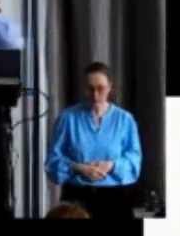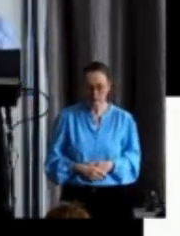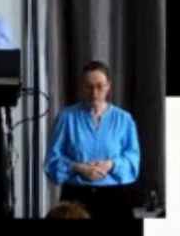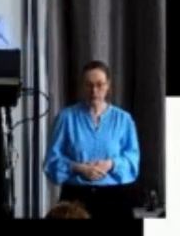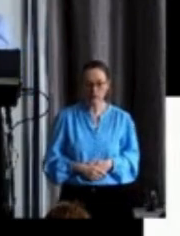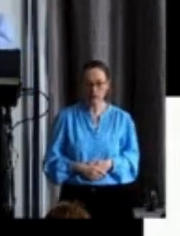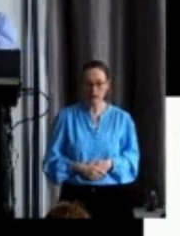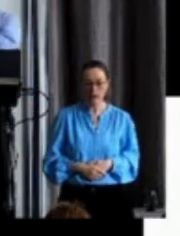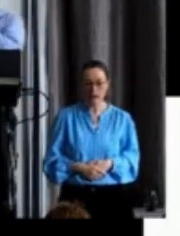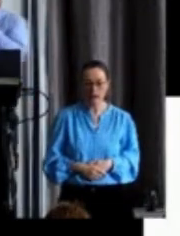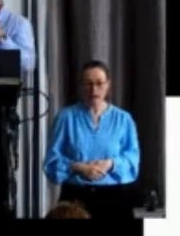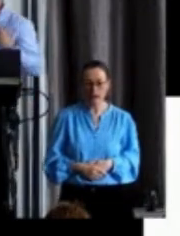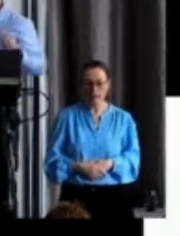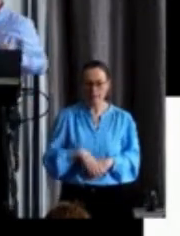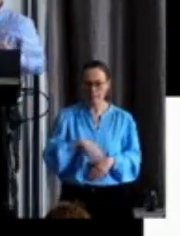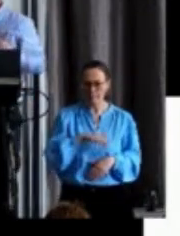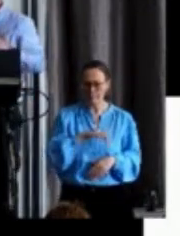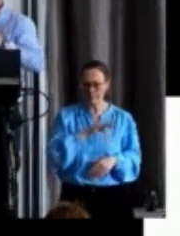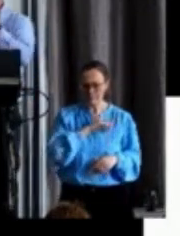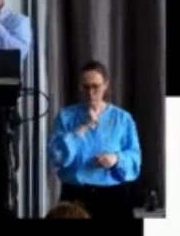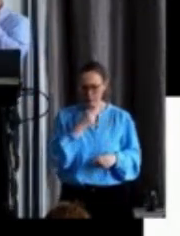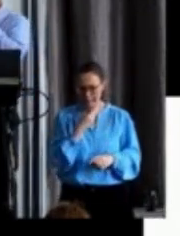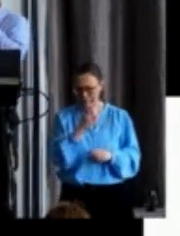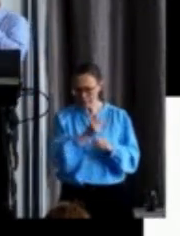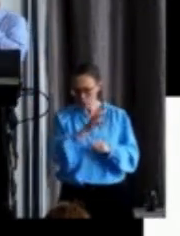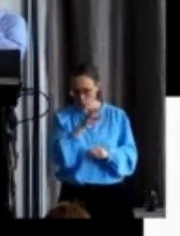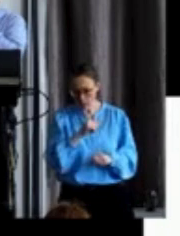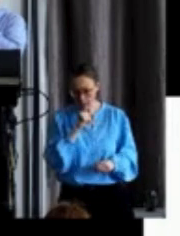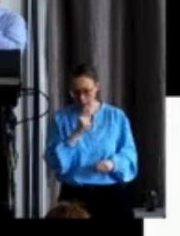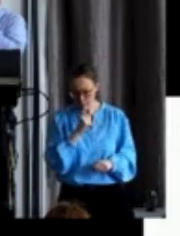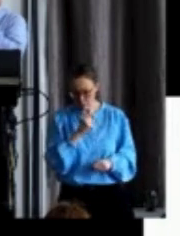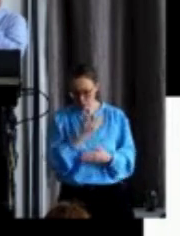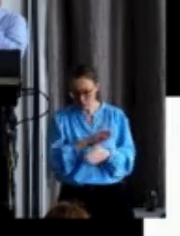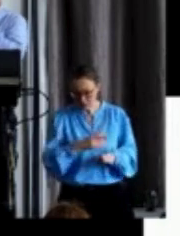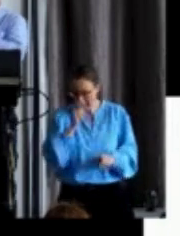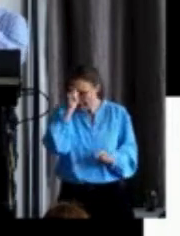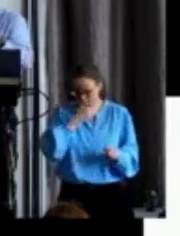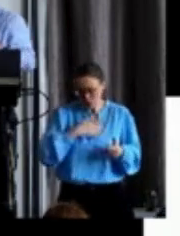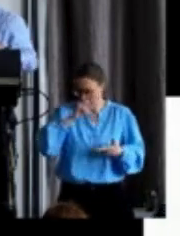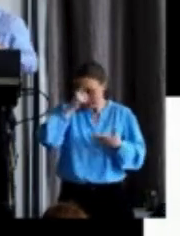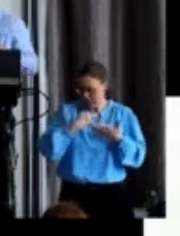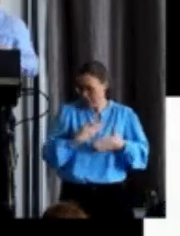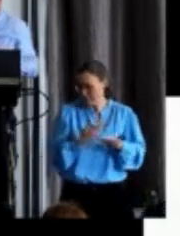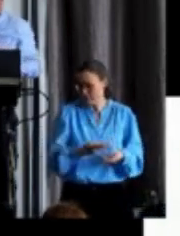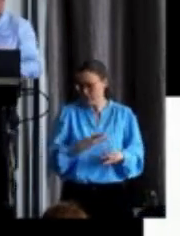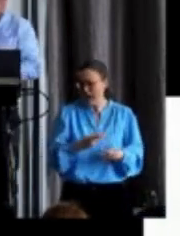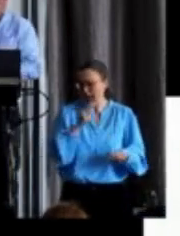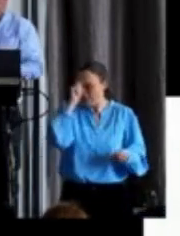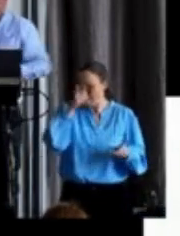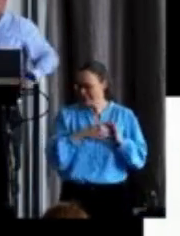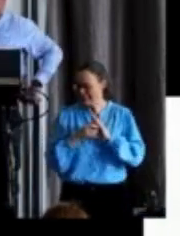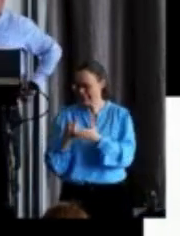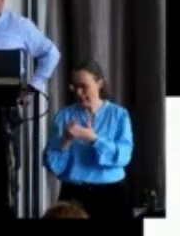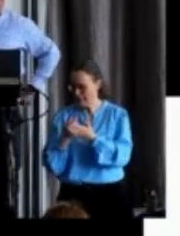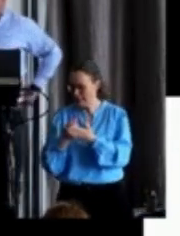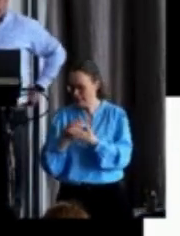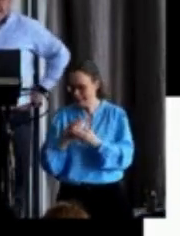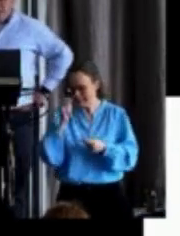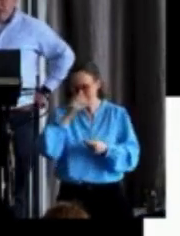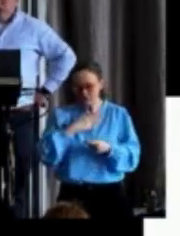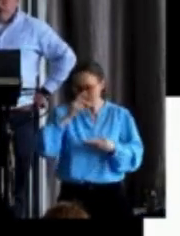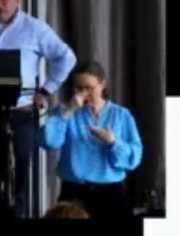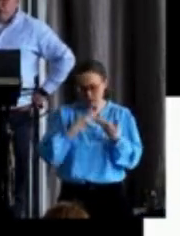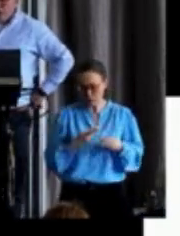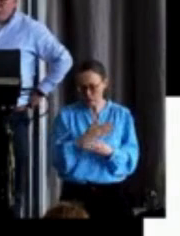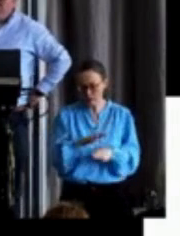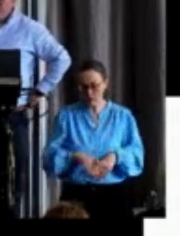I never talked to her about why she didn't have children. I think it was a choice more than it had anything got to do with the epilepsy. I can't